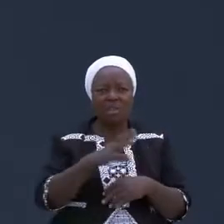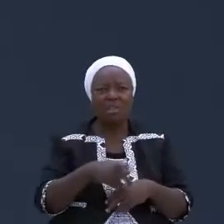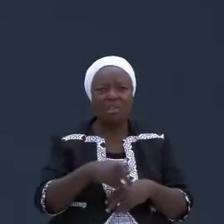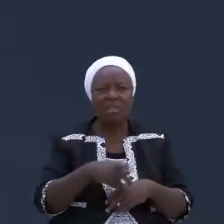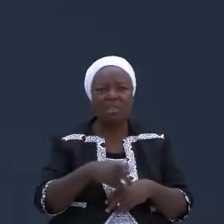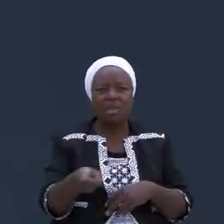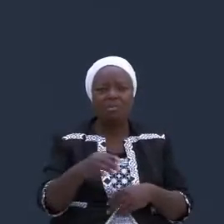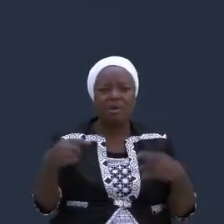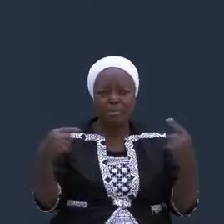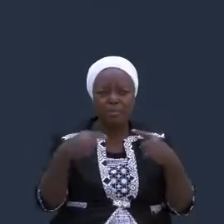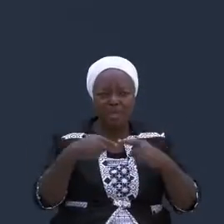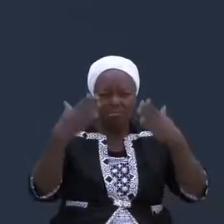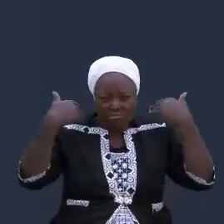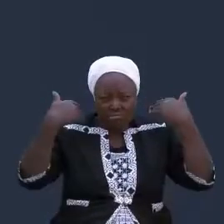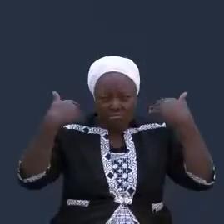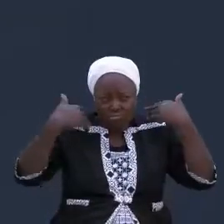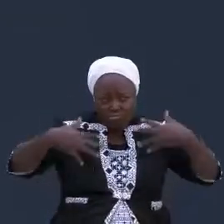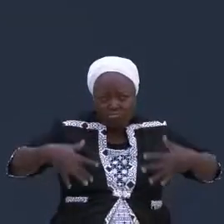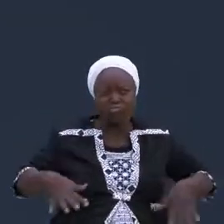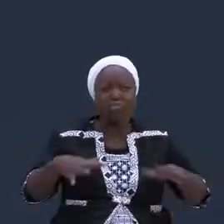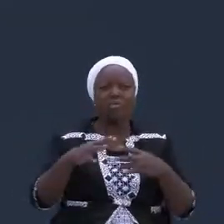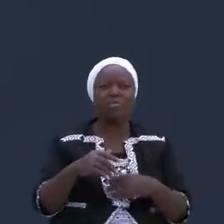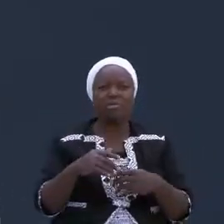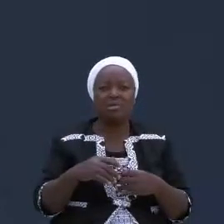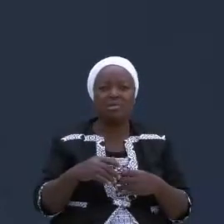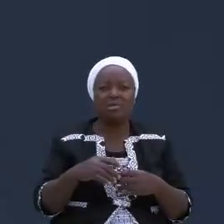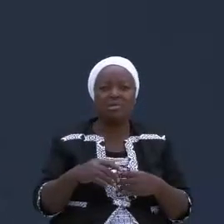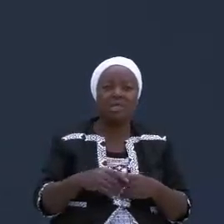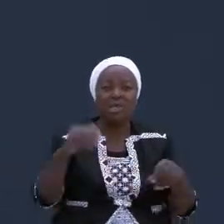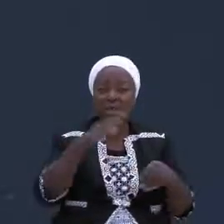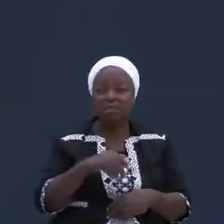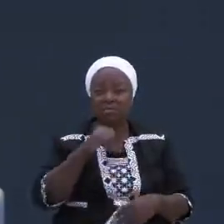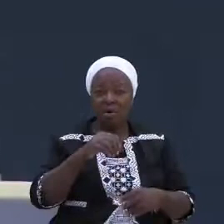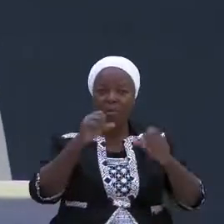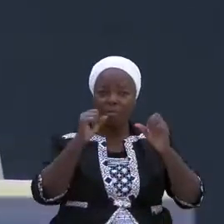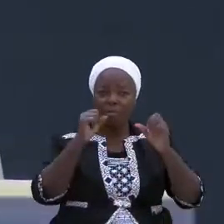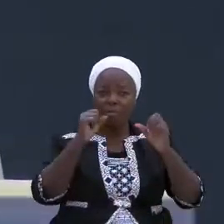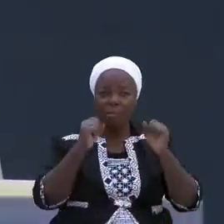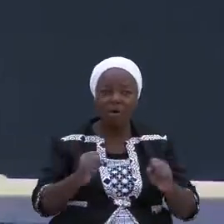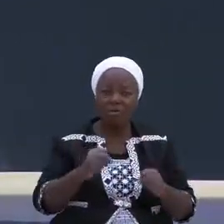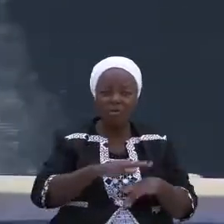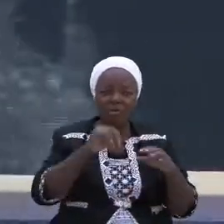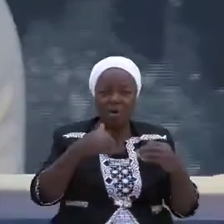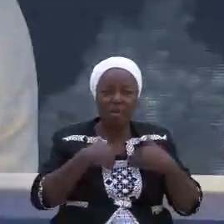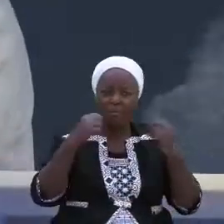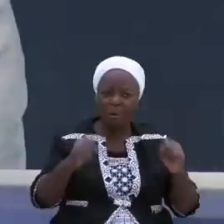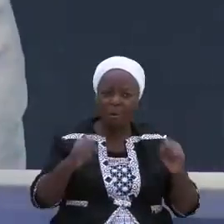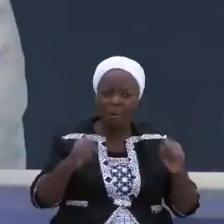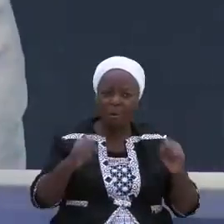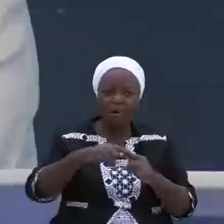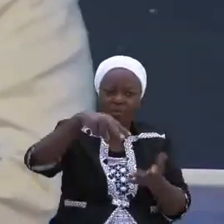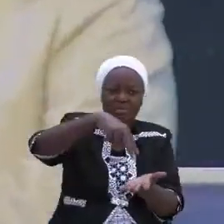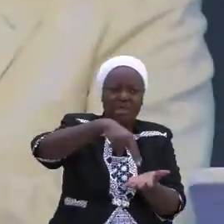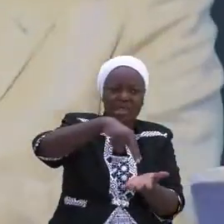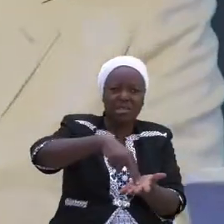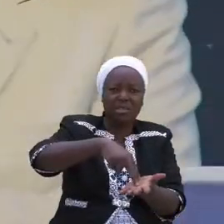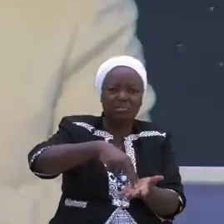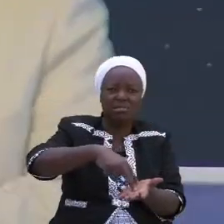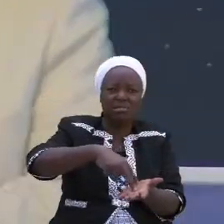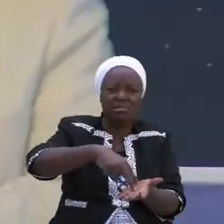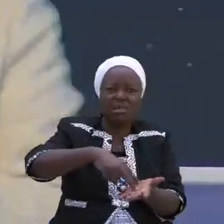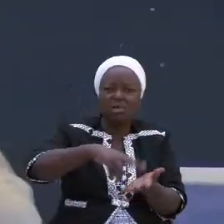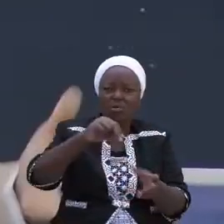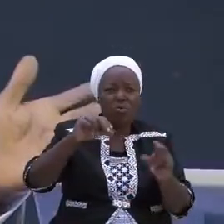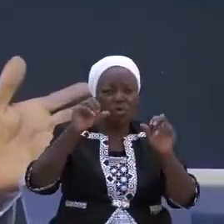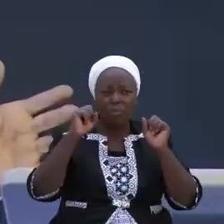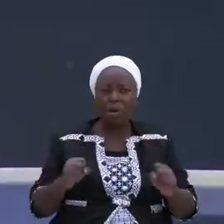pain all over the body inability to stand up inability to walk